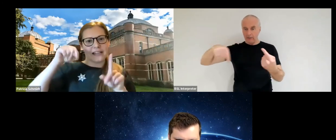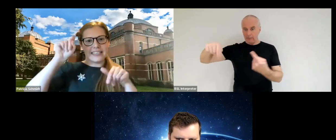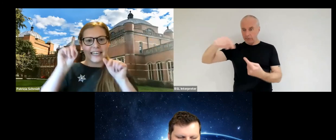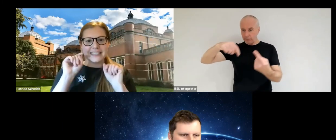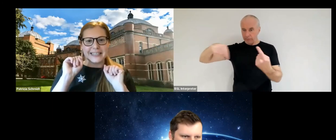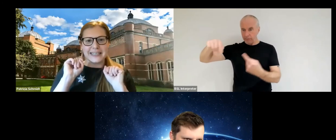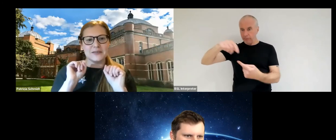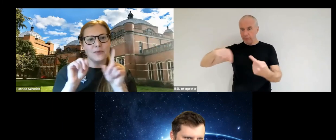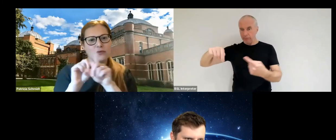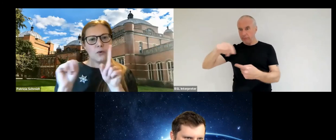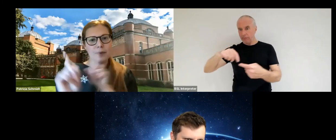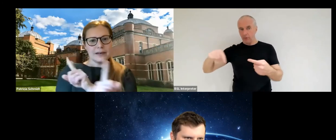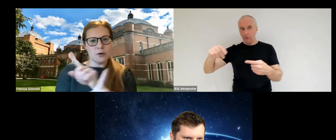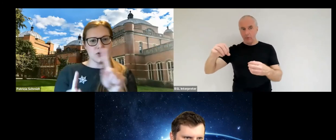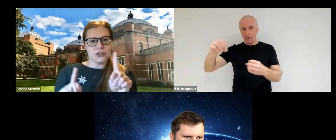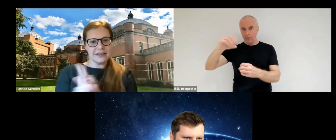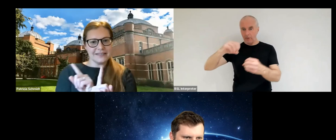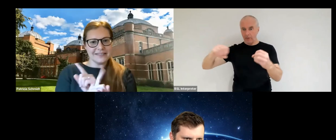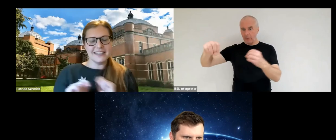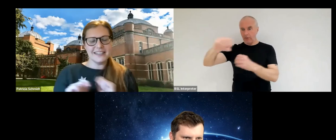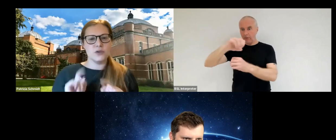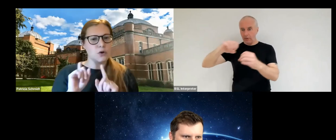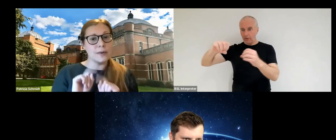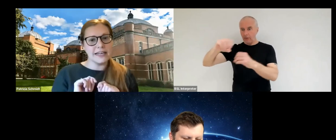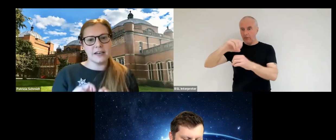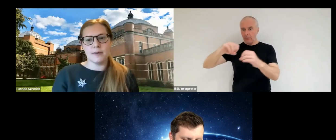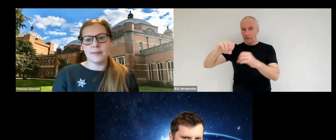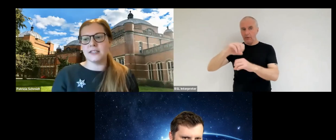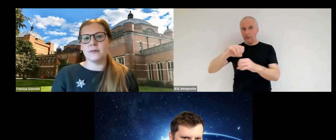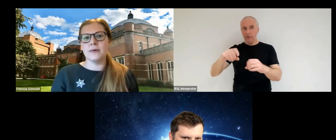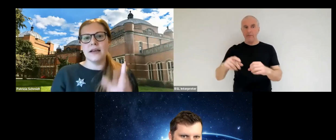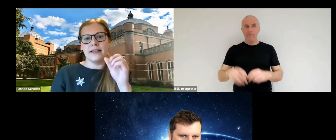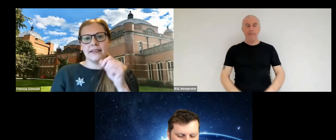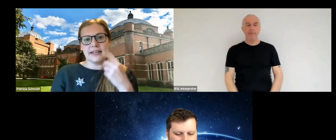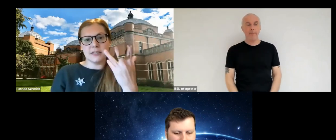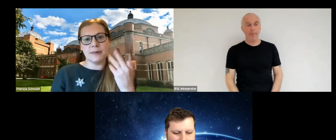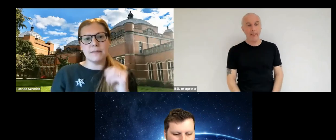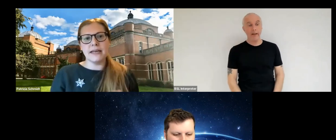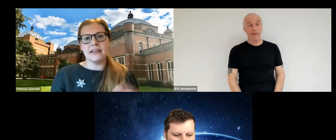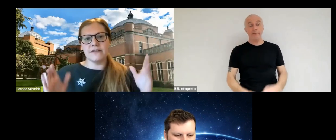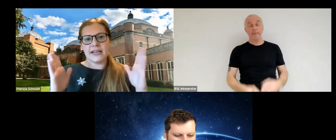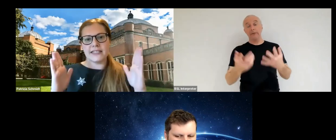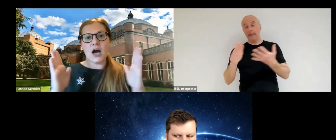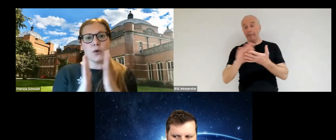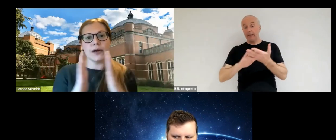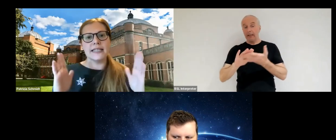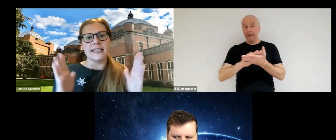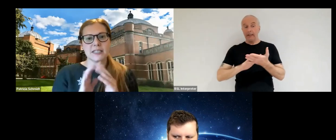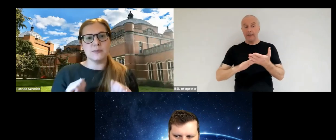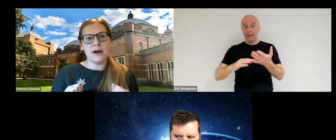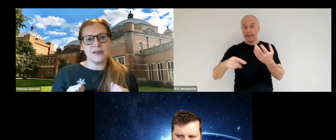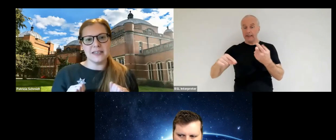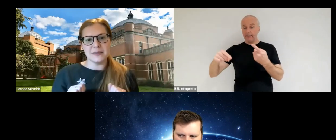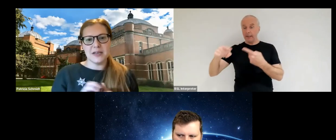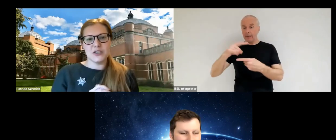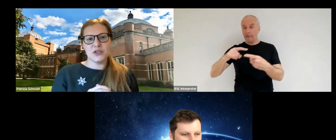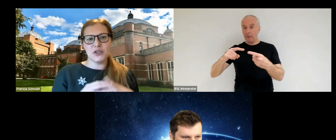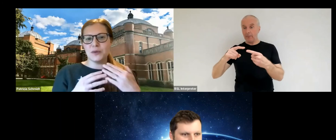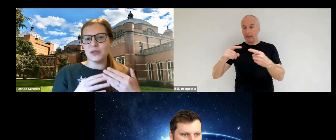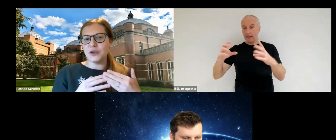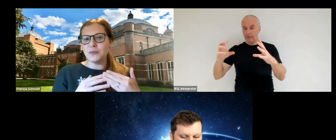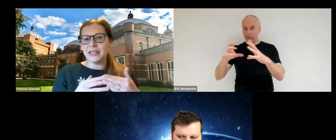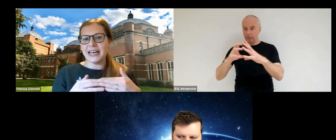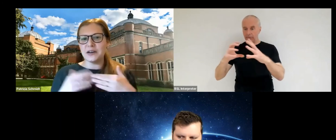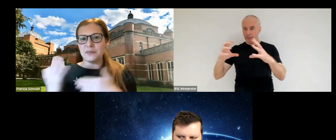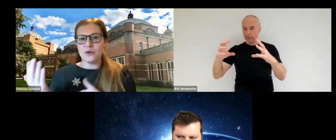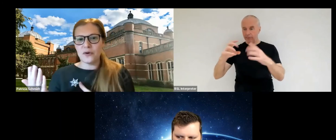combination of aligned and anti-aligned with the orbital motion, so the orbital angular momentum, then the spin mainly affects how quickly the in spiral is. So you